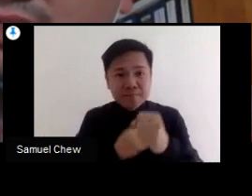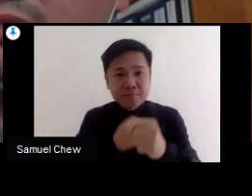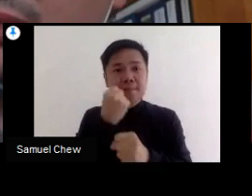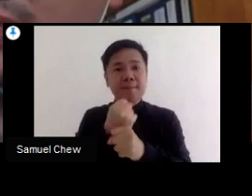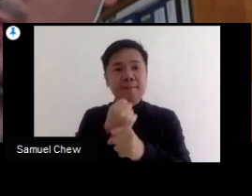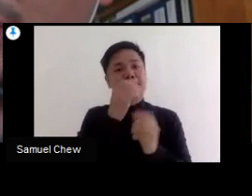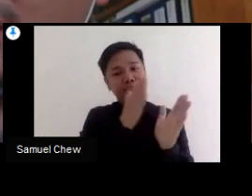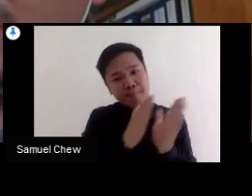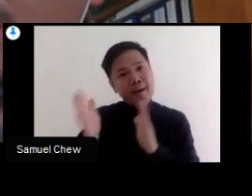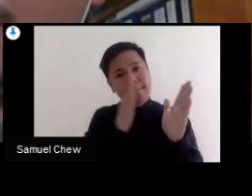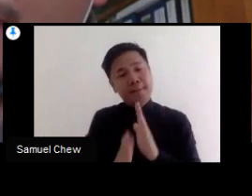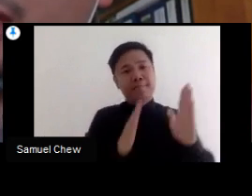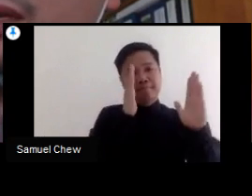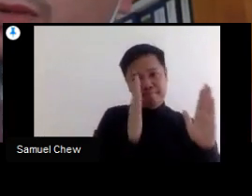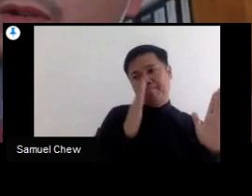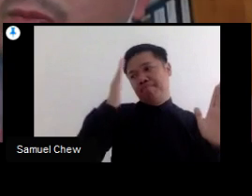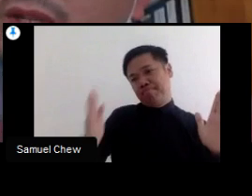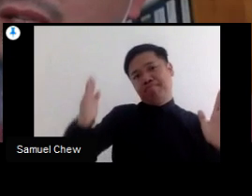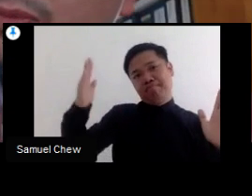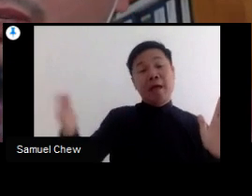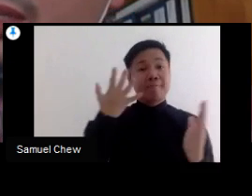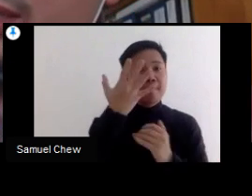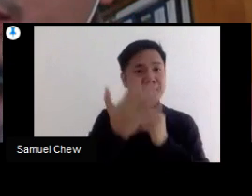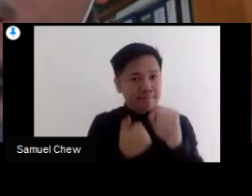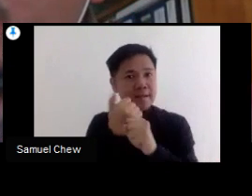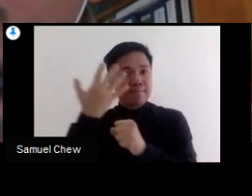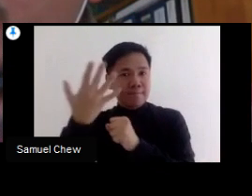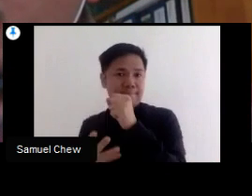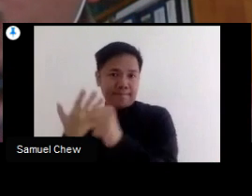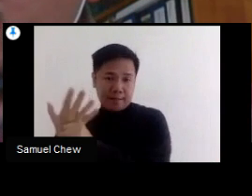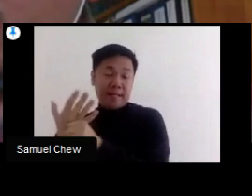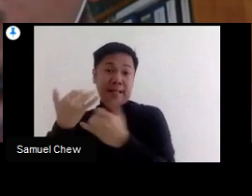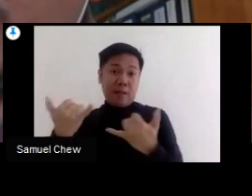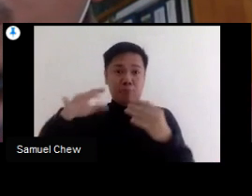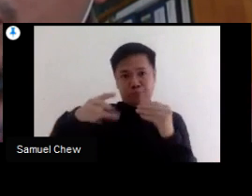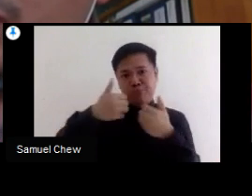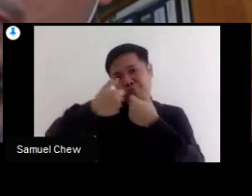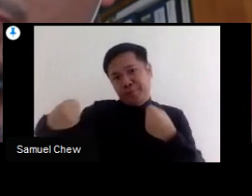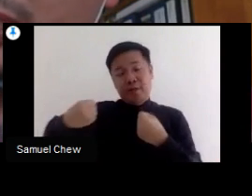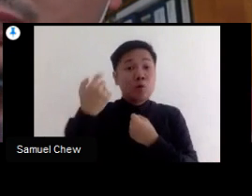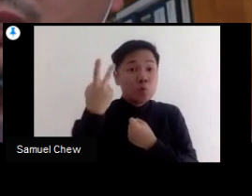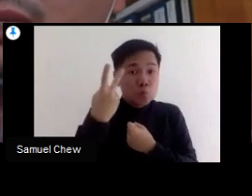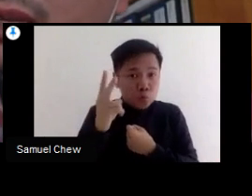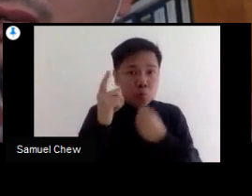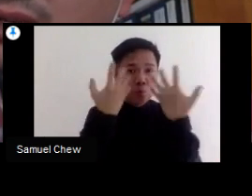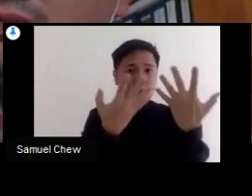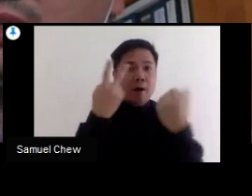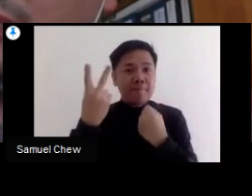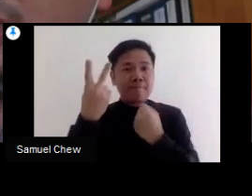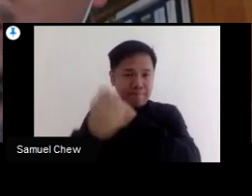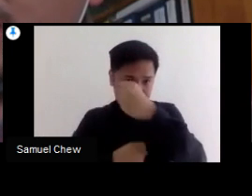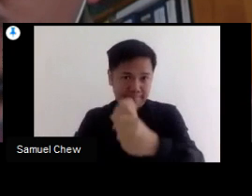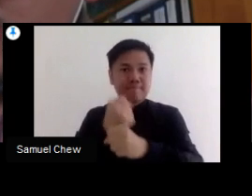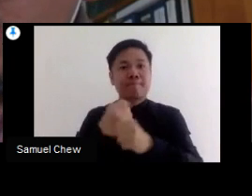current 12 5-year plan. Correspondingly, Bhutan has immensely benefited from the ICPD commitments.